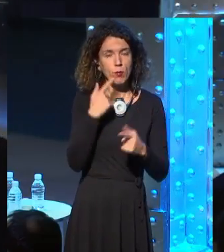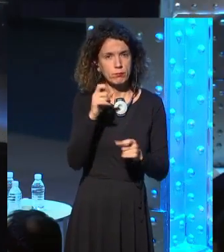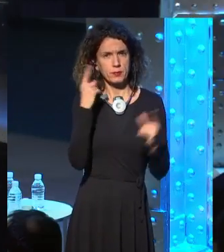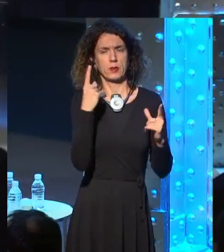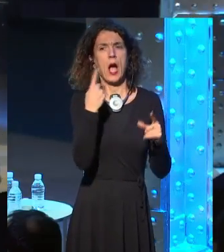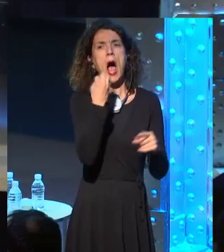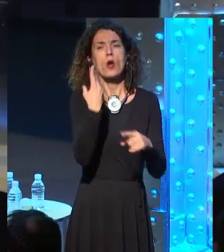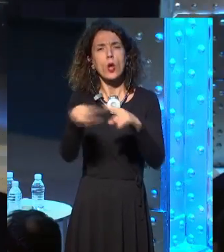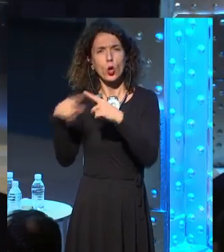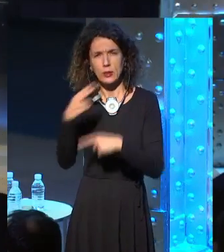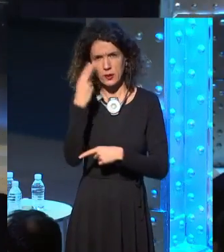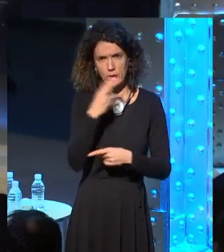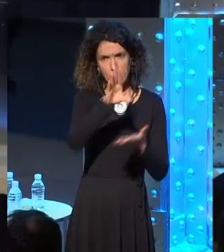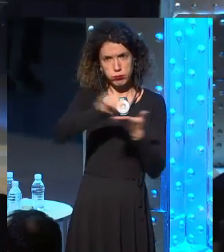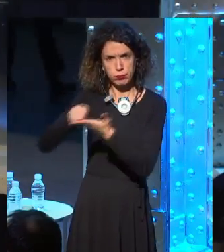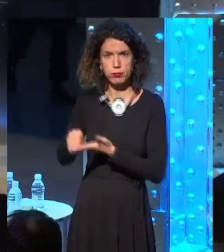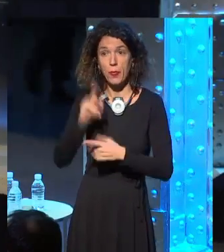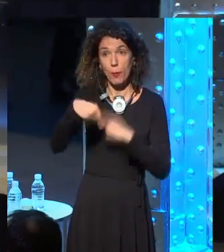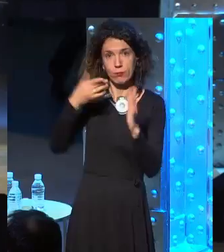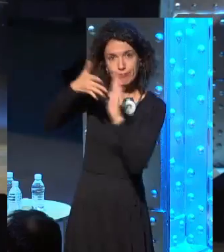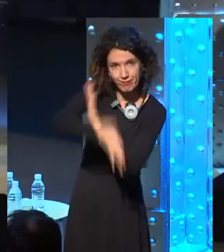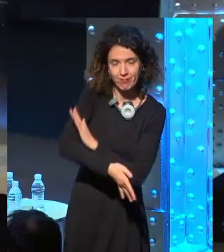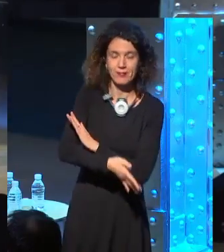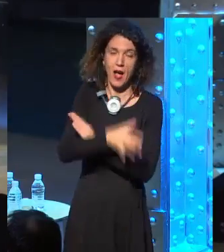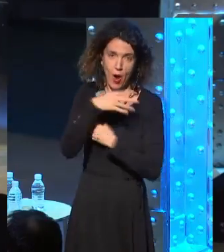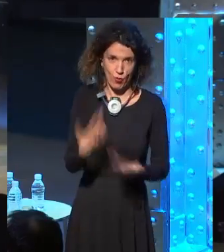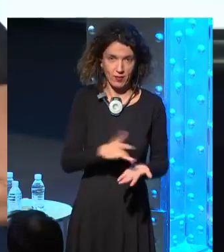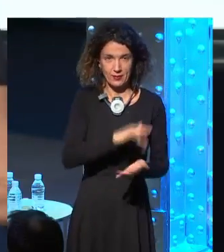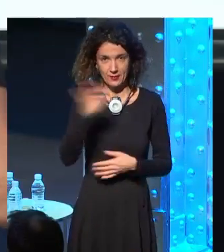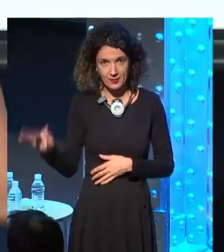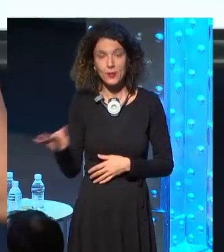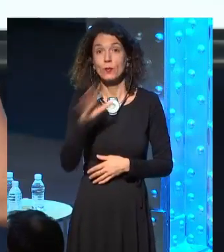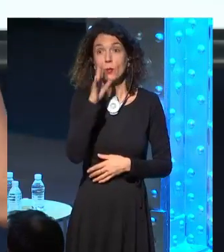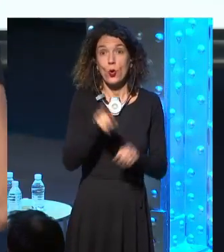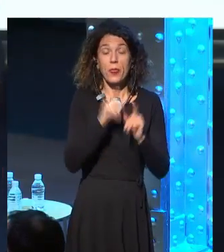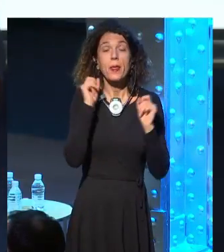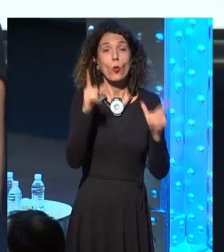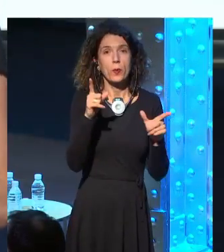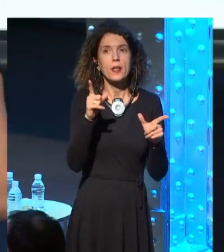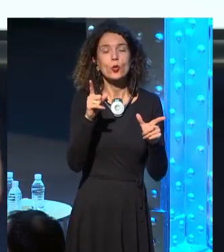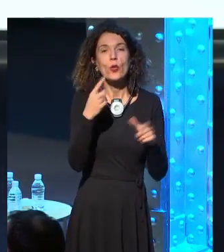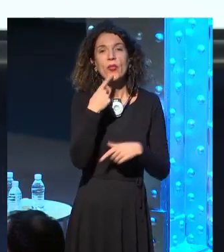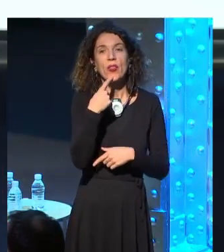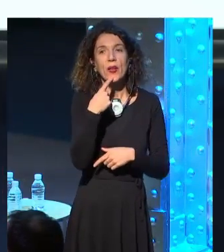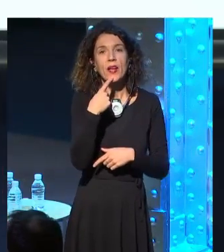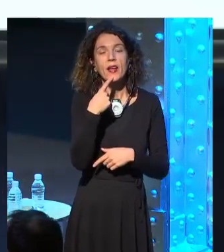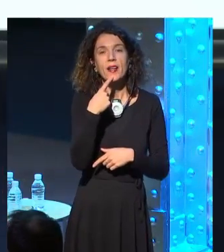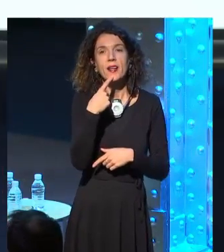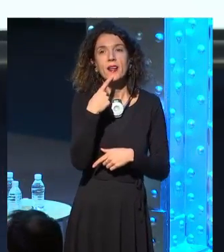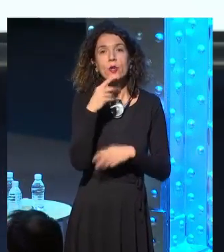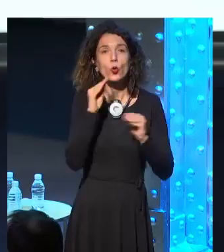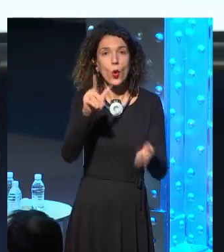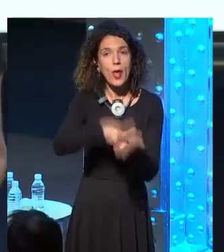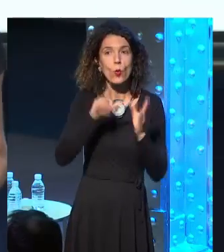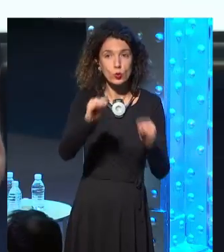I've been speaking with these two experts, and I have found out certain very interesting things that they're going to tell us about today. And